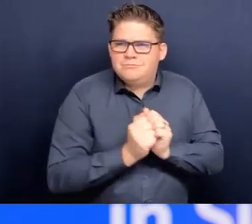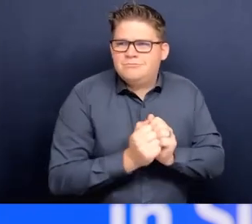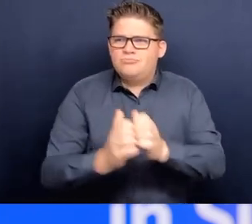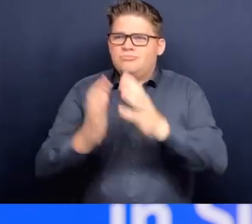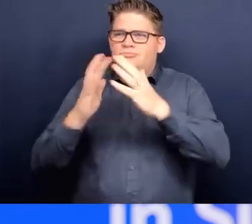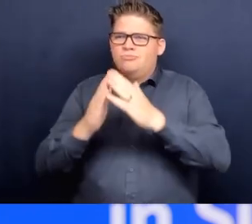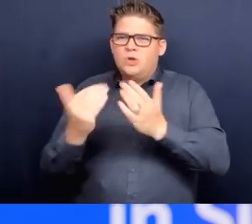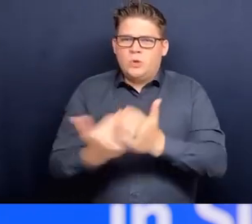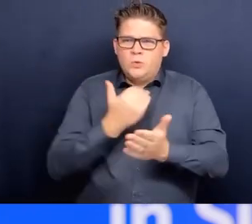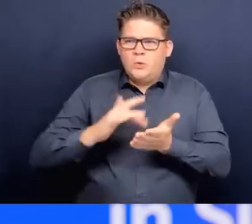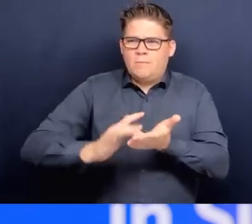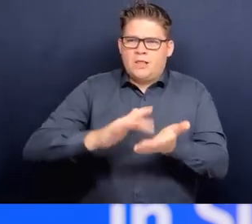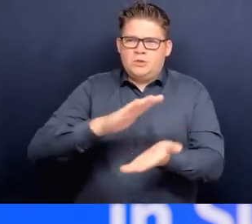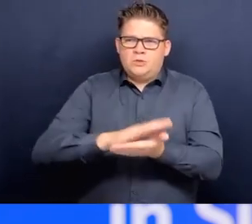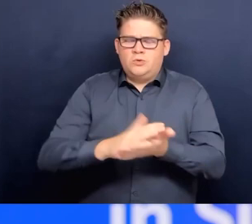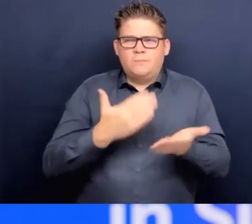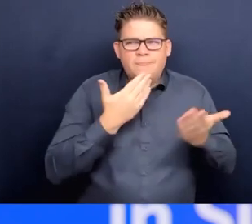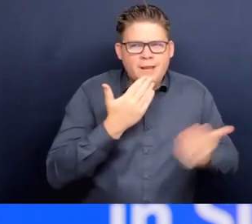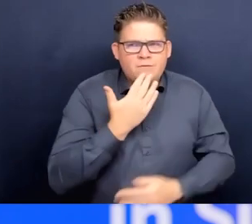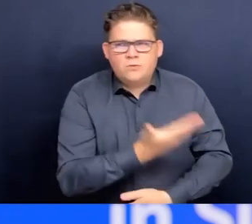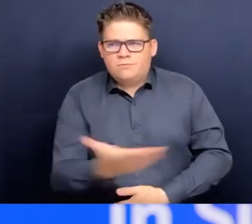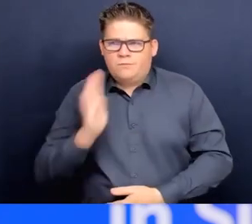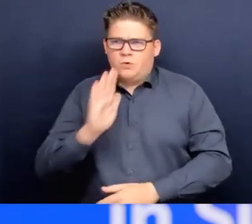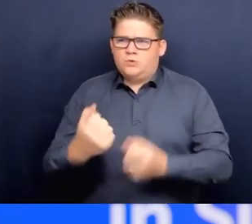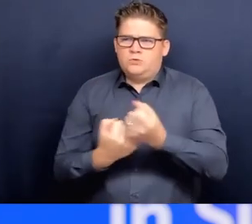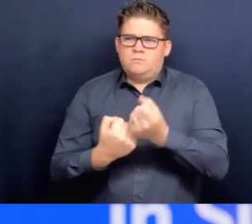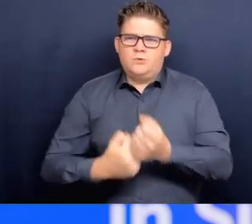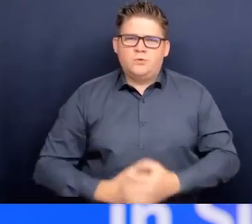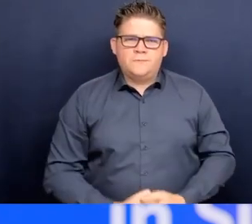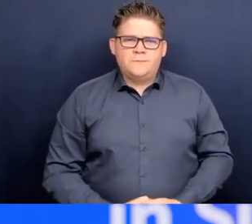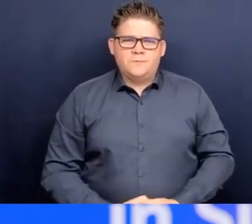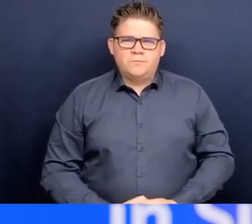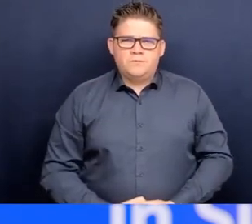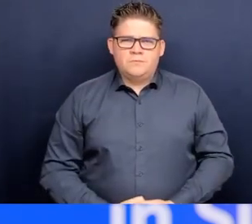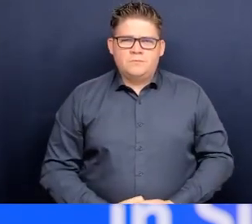your efforts in these exciting next steps for SFU's new medical school.